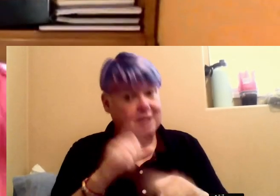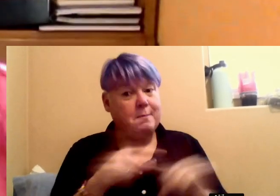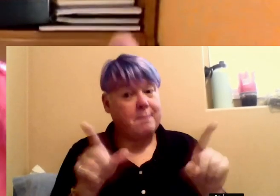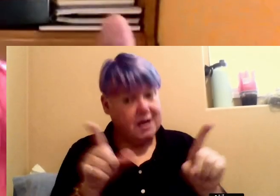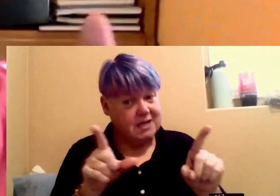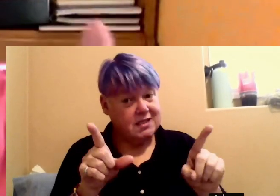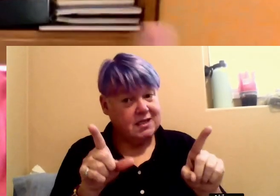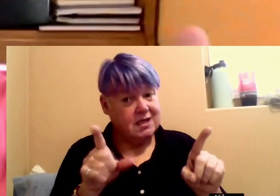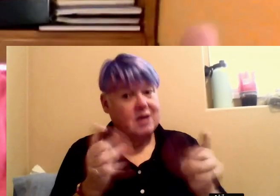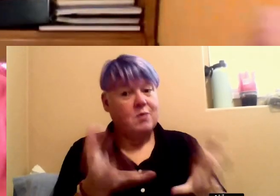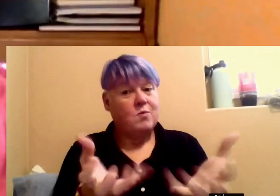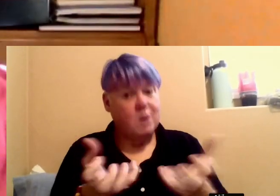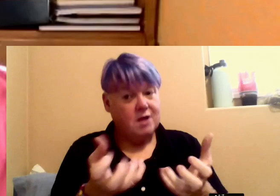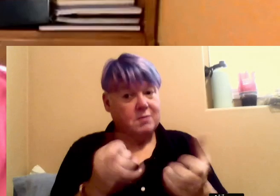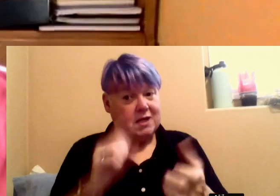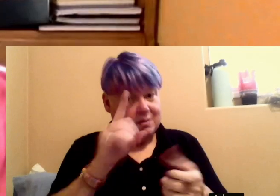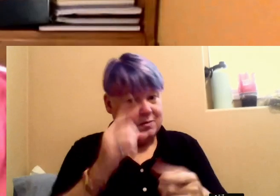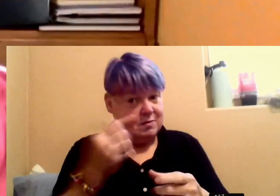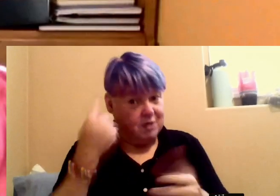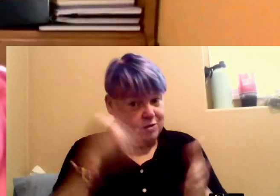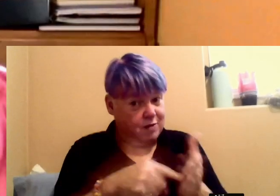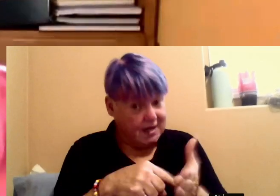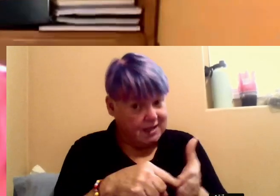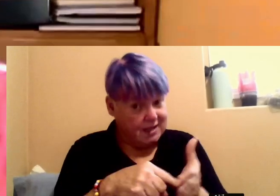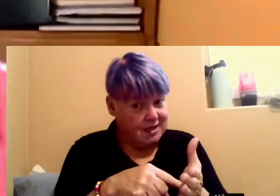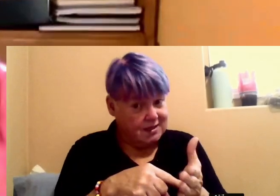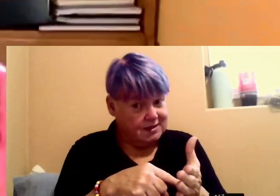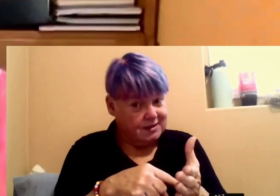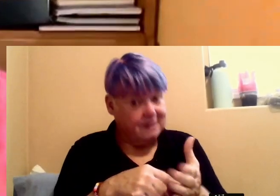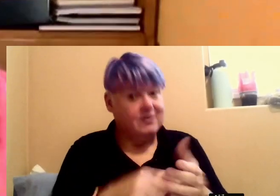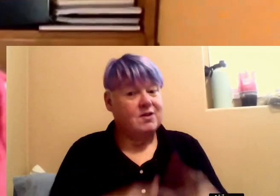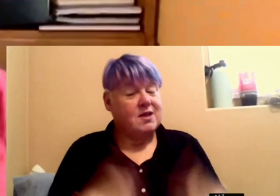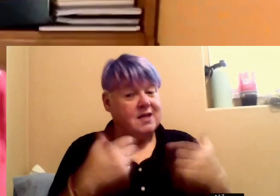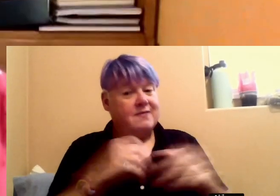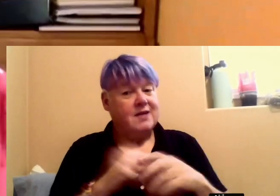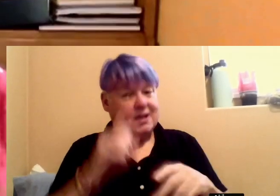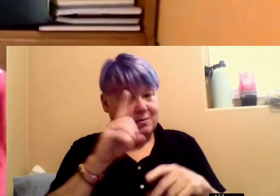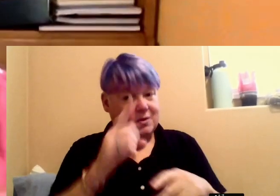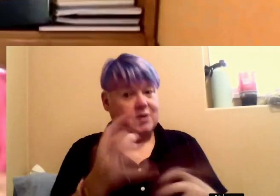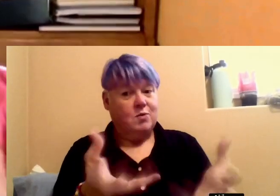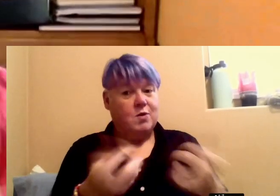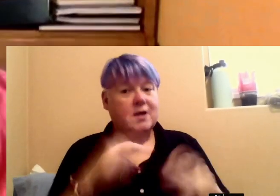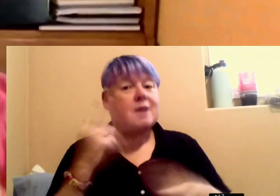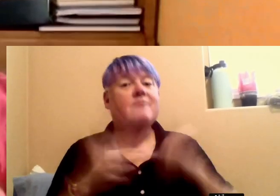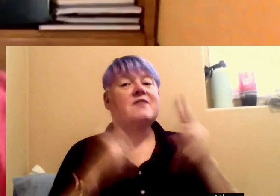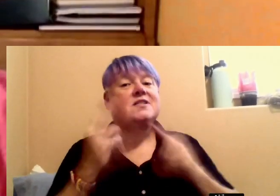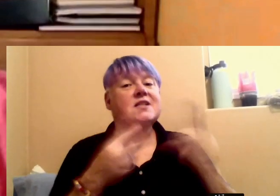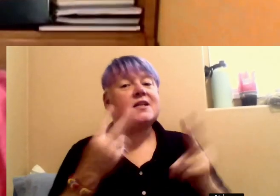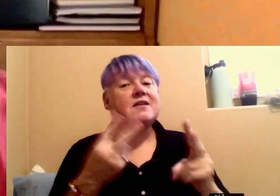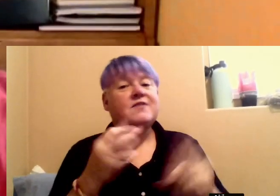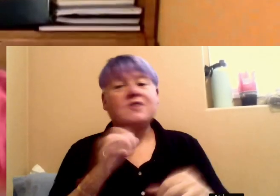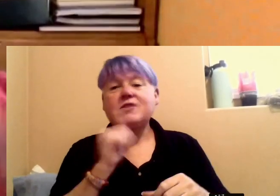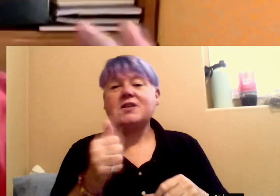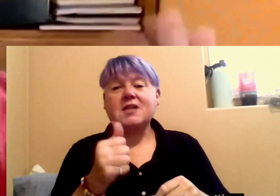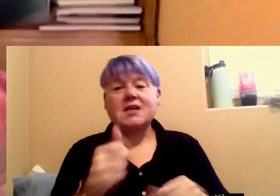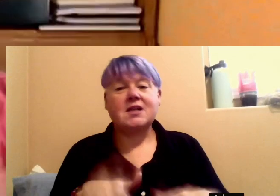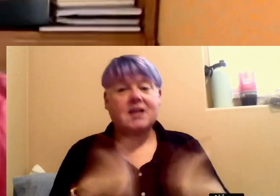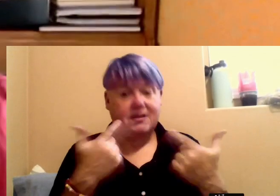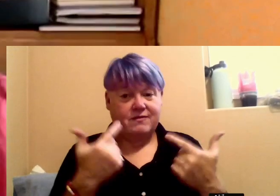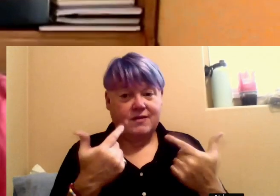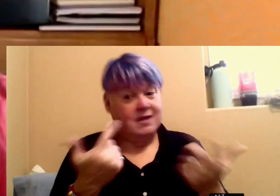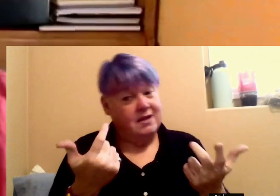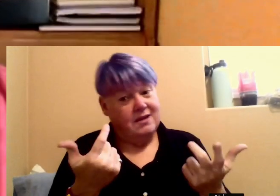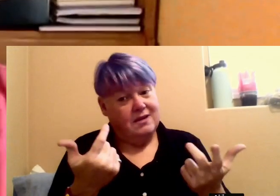an Edmonton you might recognize if you live in Edmonton, and an Edmonton you'd want to come visit if you didn't live here. So yeah, place